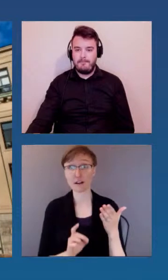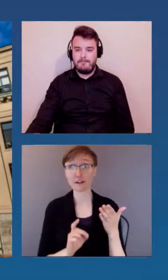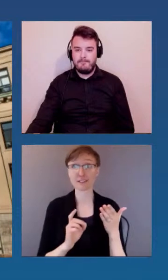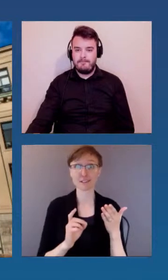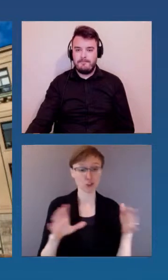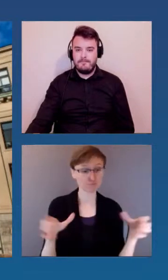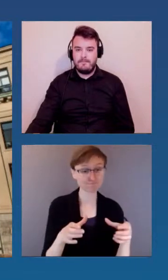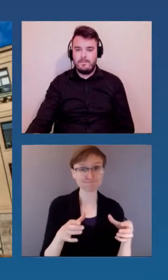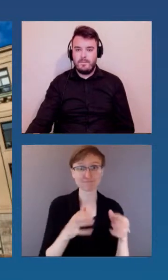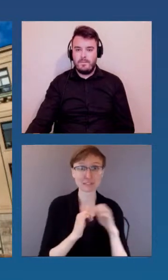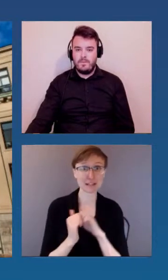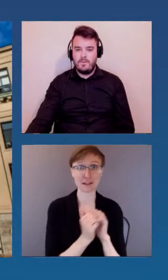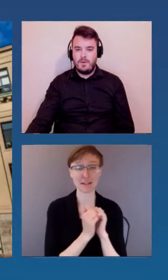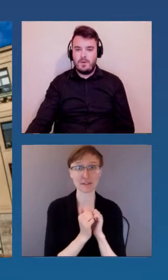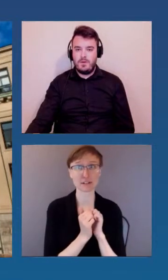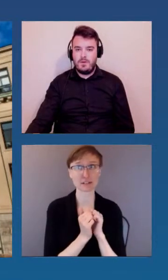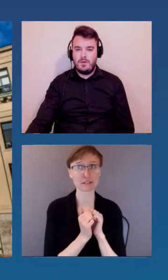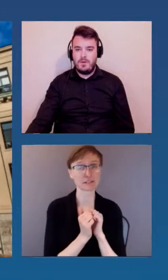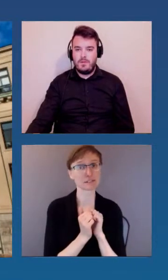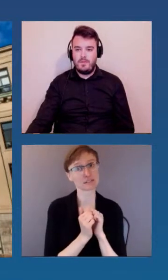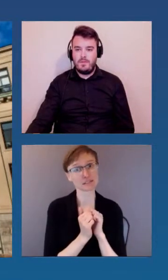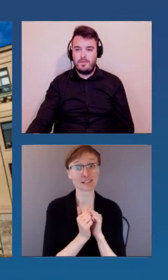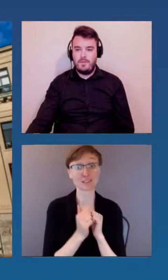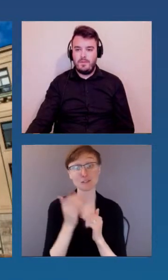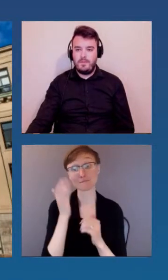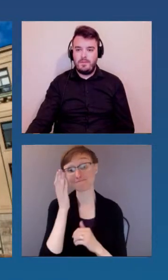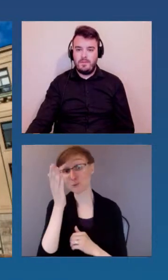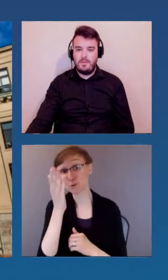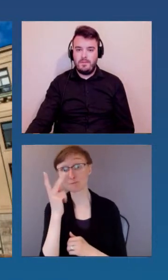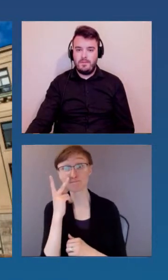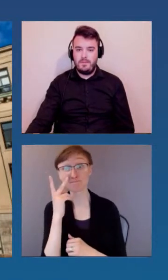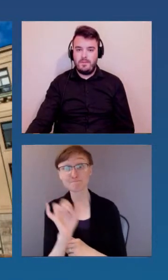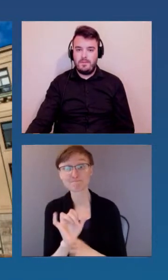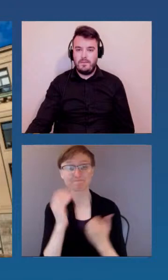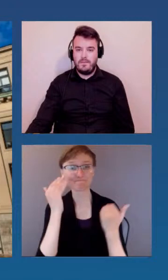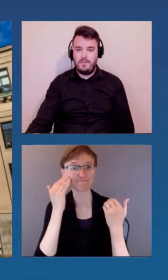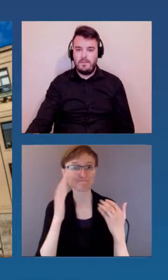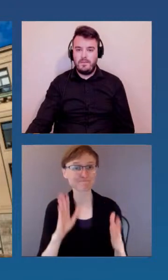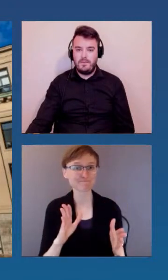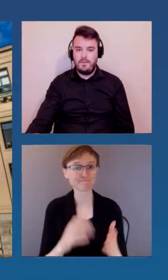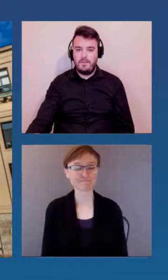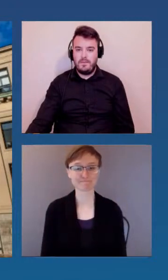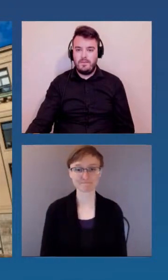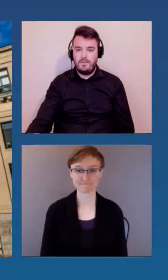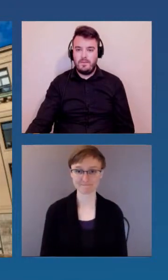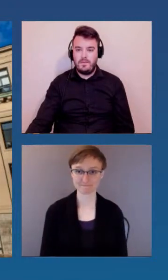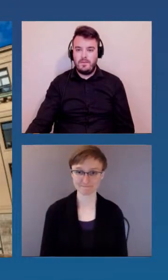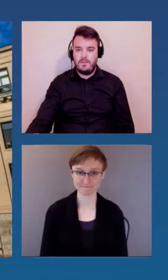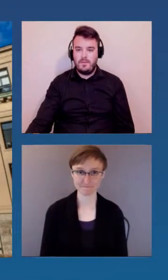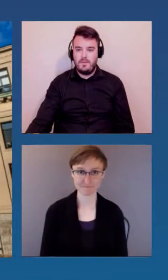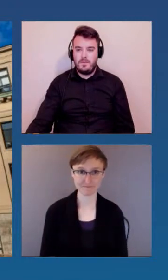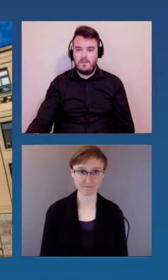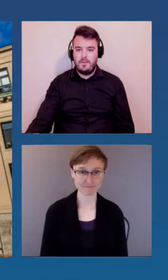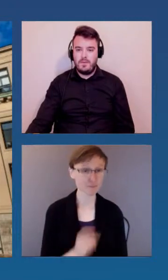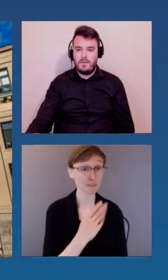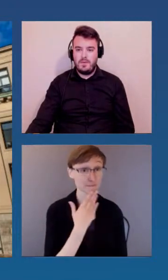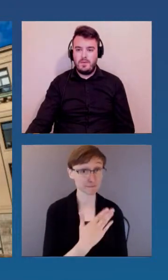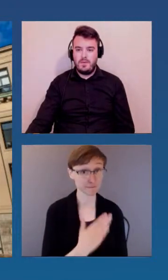If I just may add, one of the chances we have at the University of Ottawa is that we are dealing with former hotels.